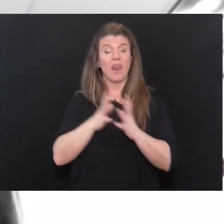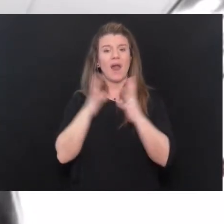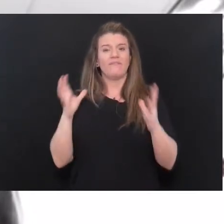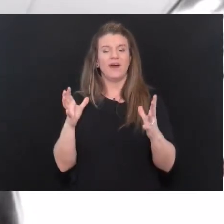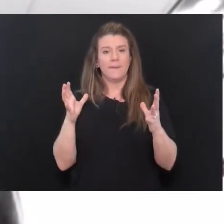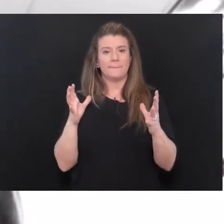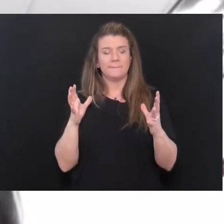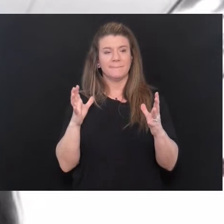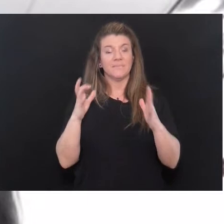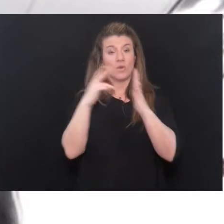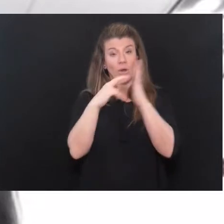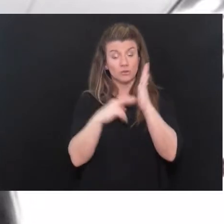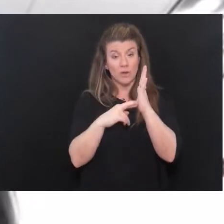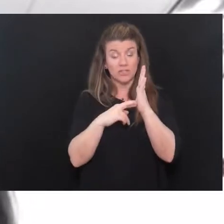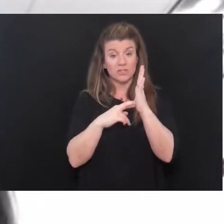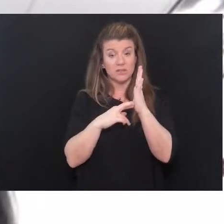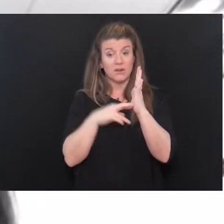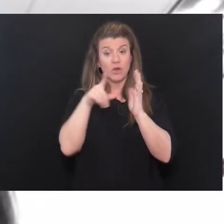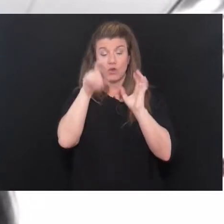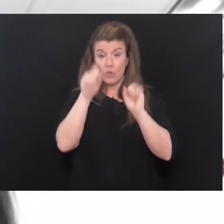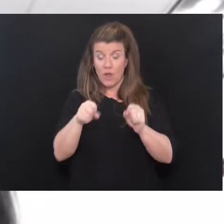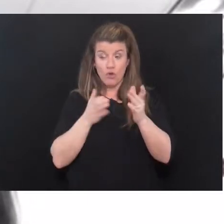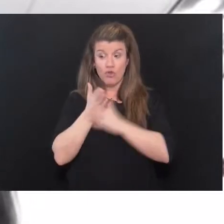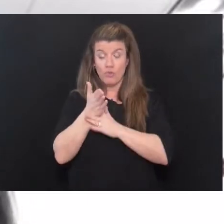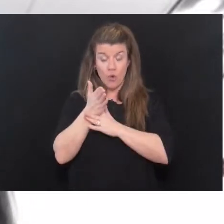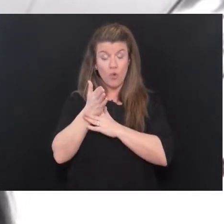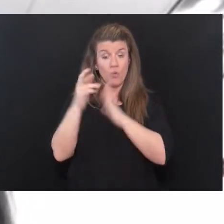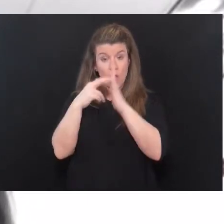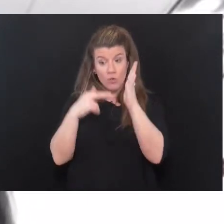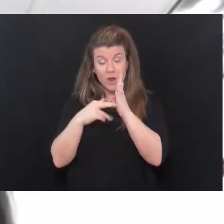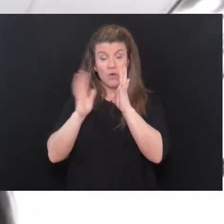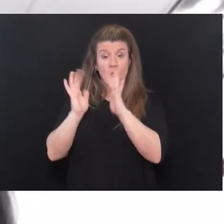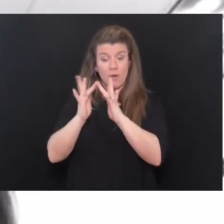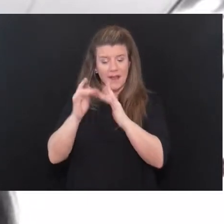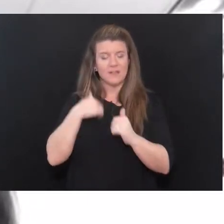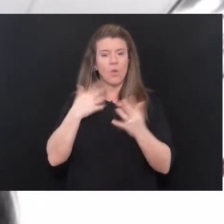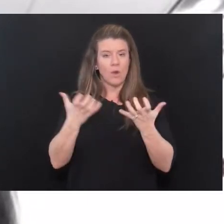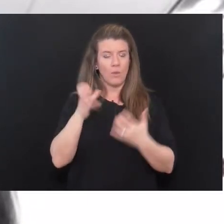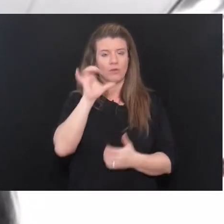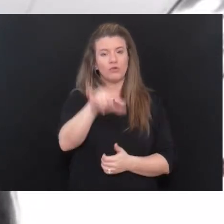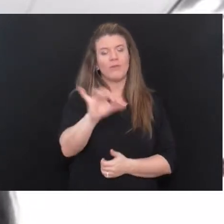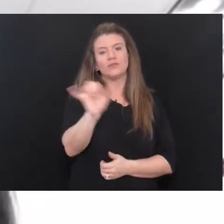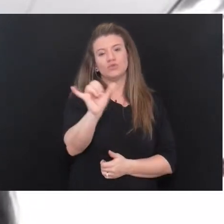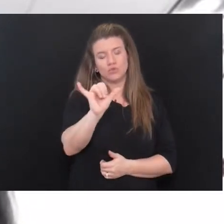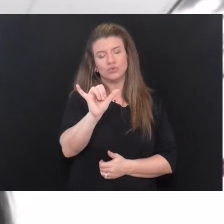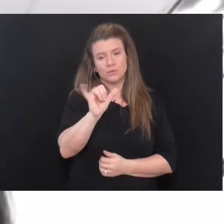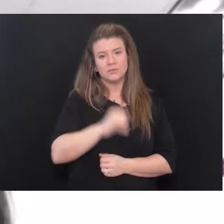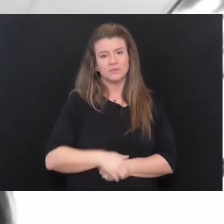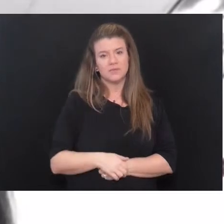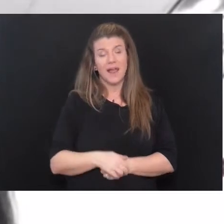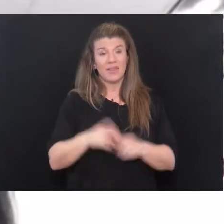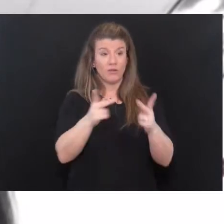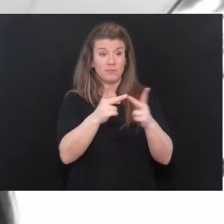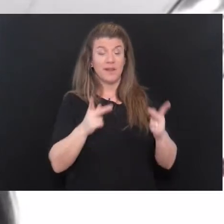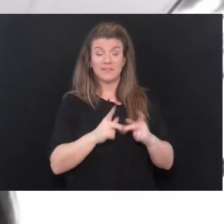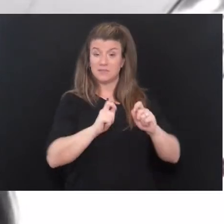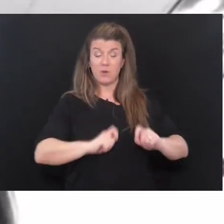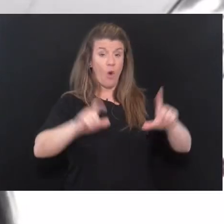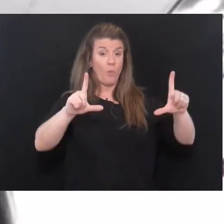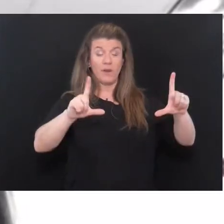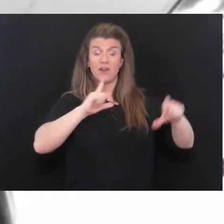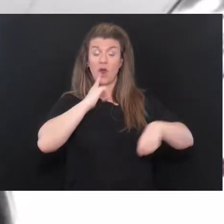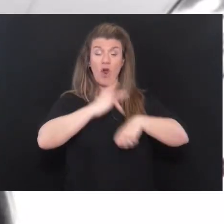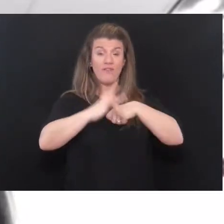of registration that you can go online and sign up. So we'd like you to do that as well. The sites have been opened up and those